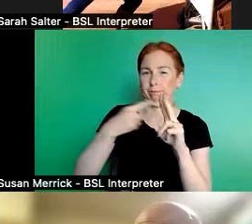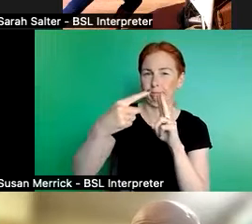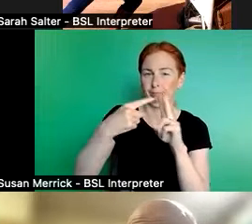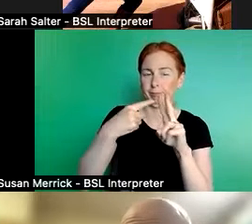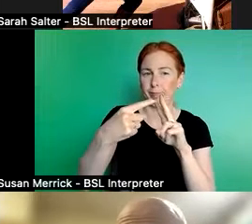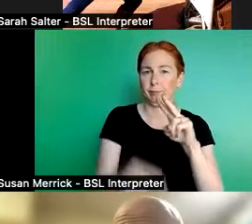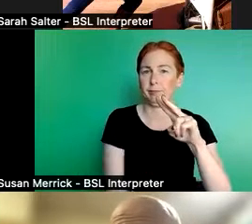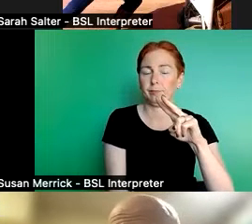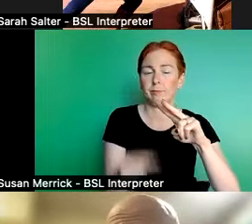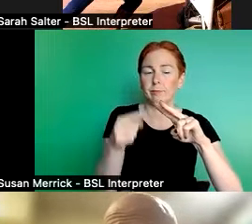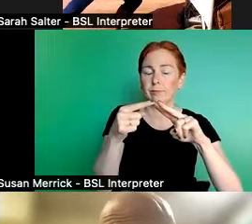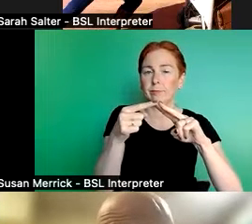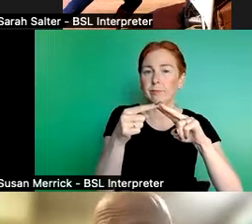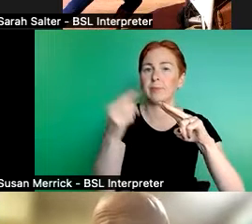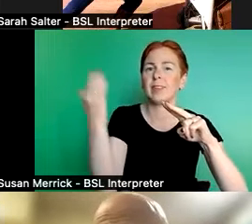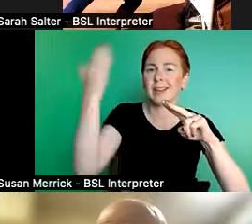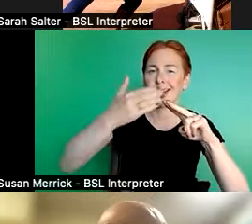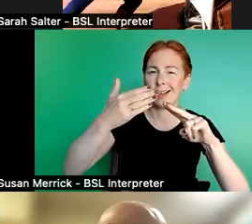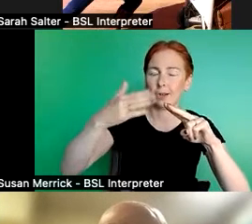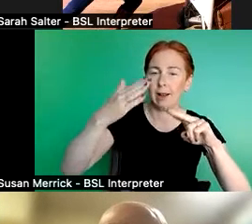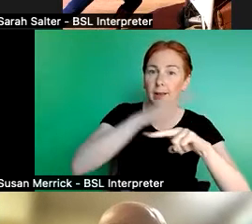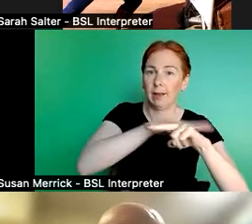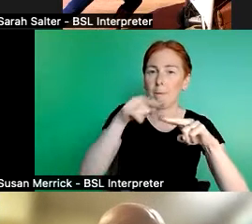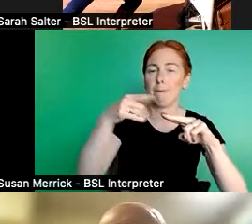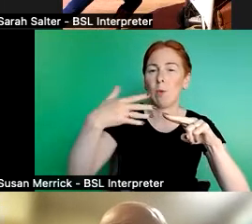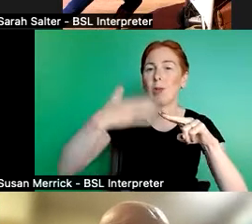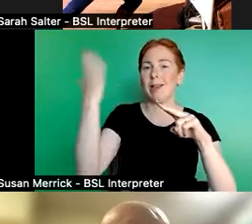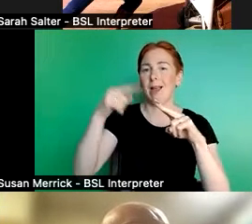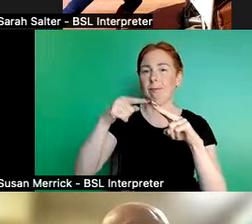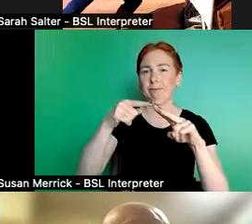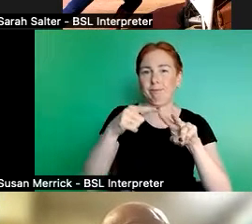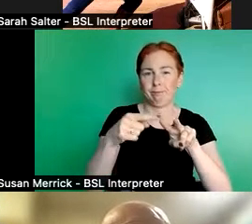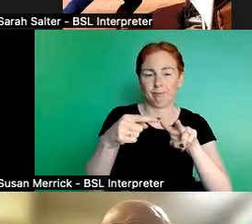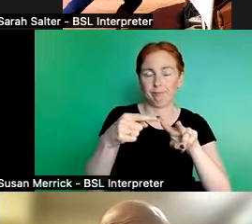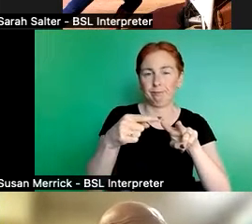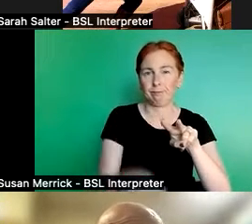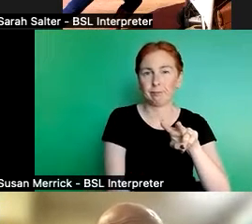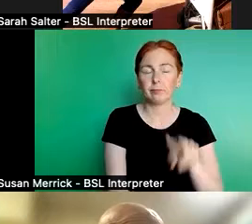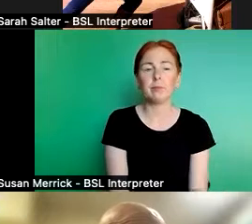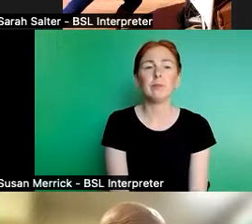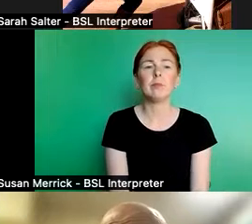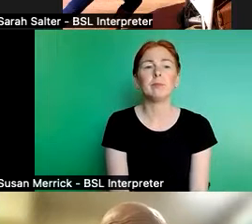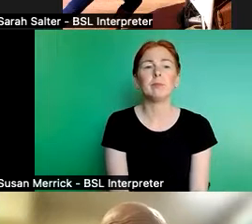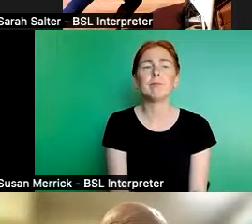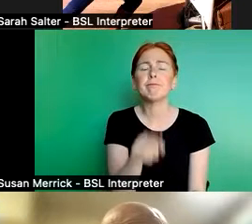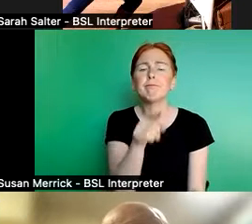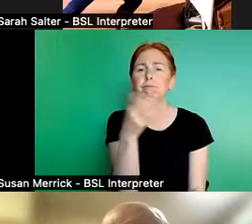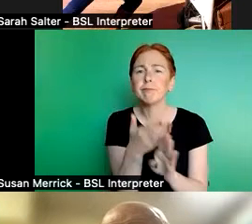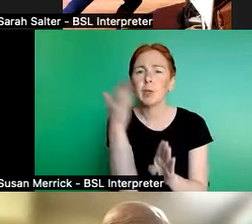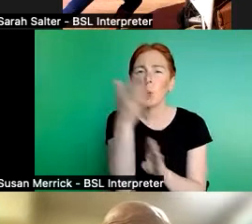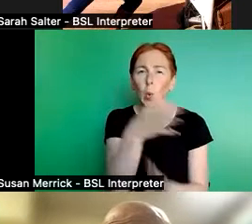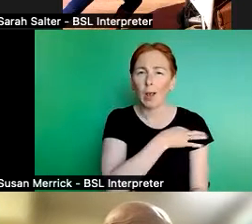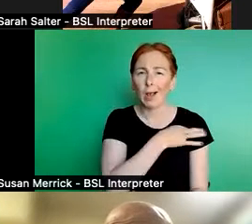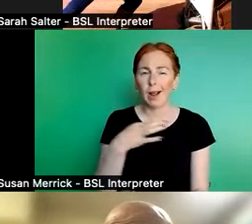Now, you'll come to an eye clinic either with a diagnosis or because you've been referred, your child's